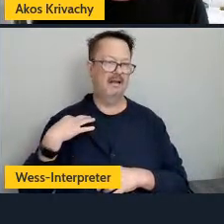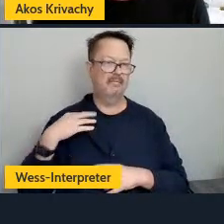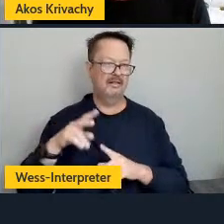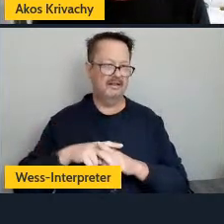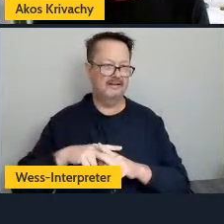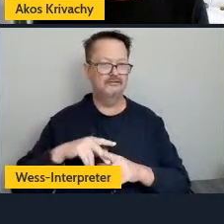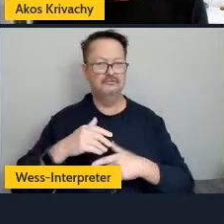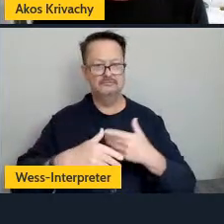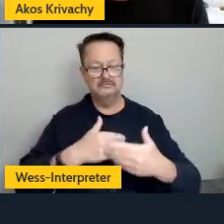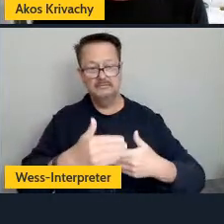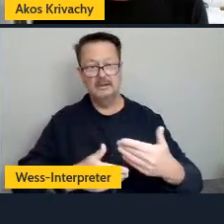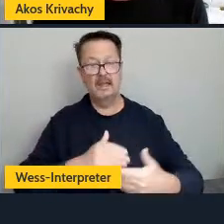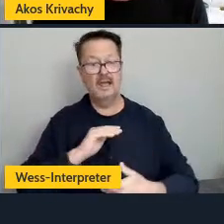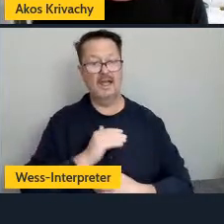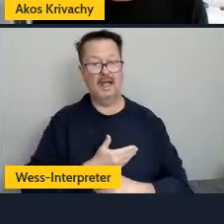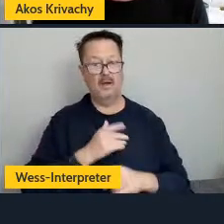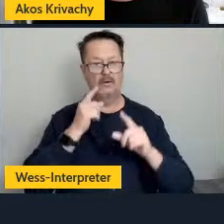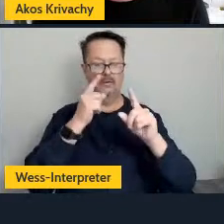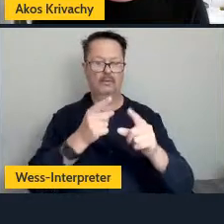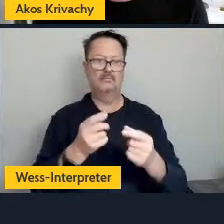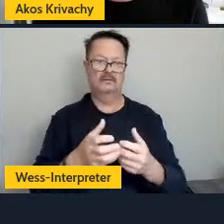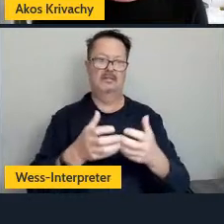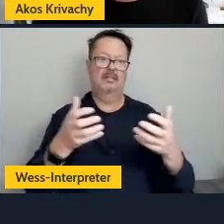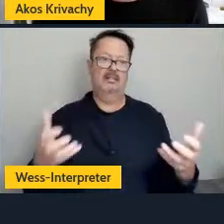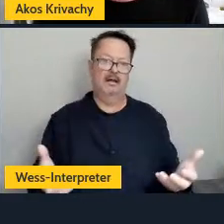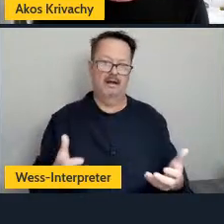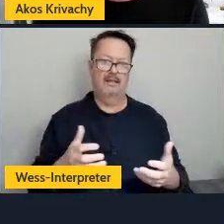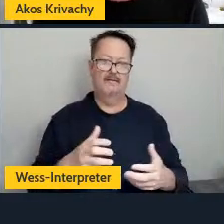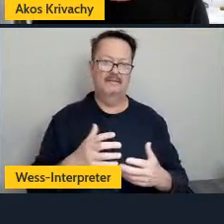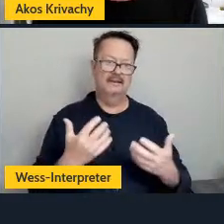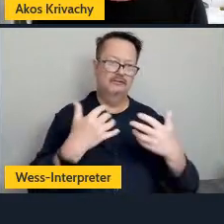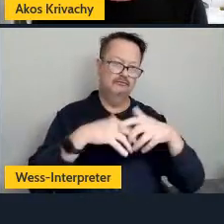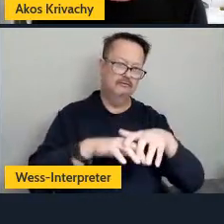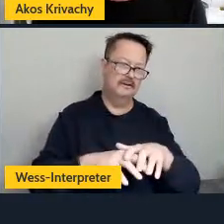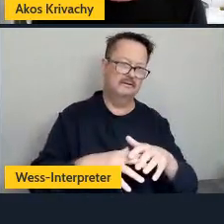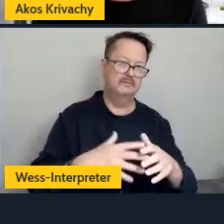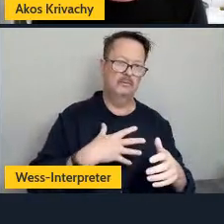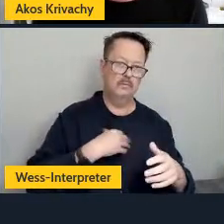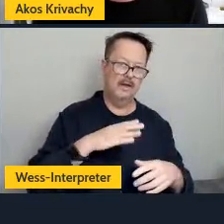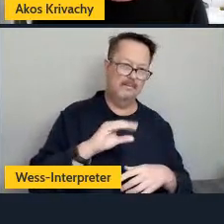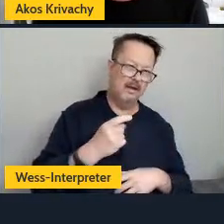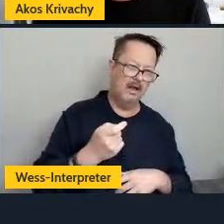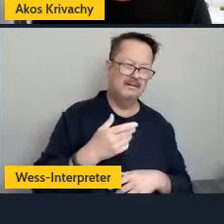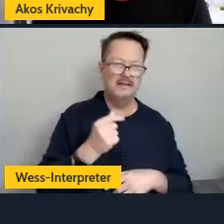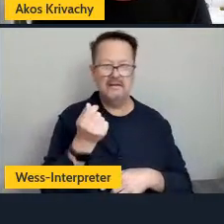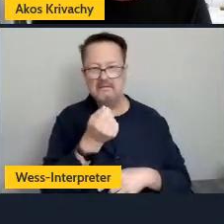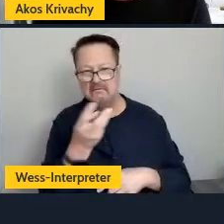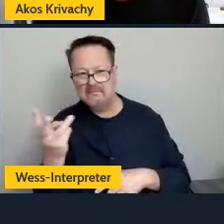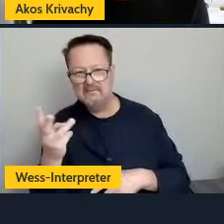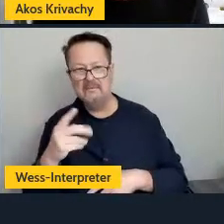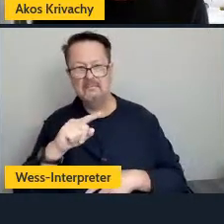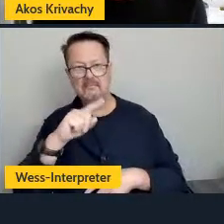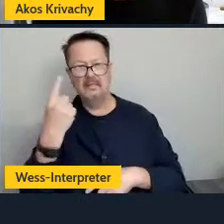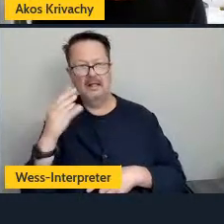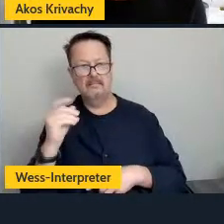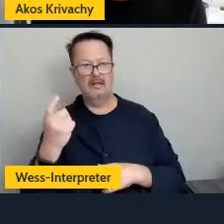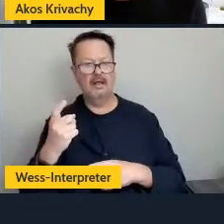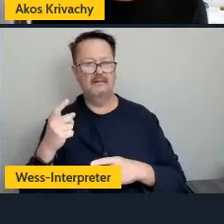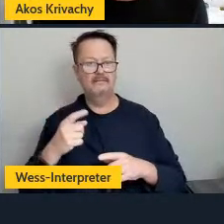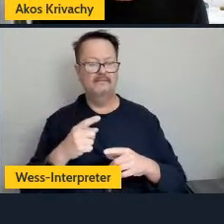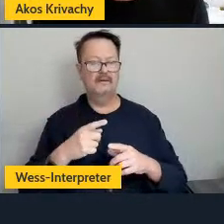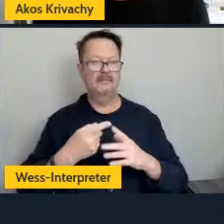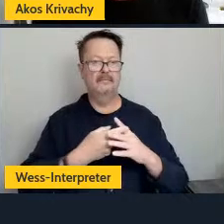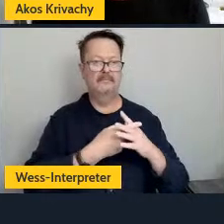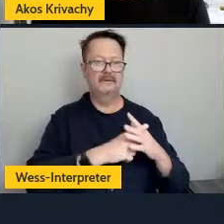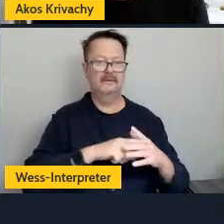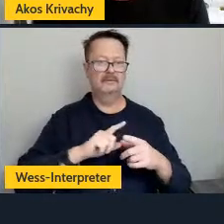with lots of integration white box tests and maybe a handful of end-to-end black box tests. The benefit of